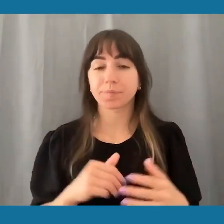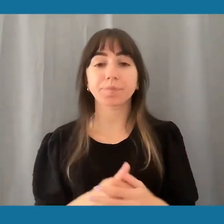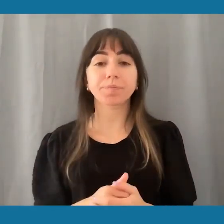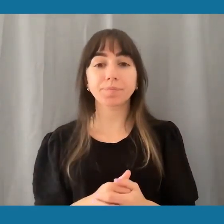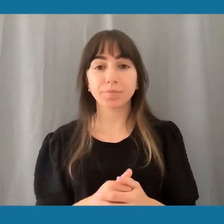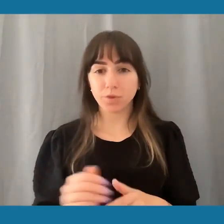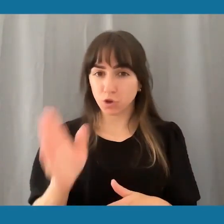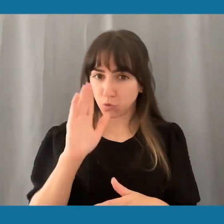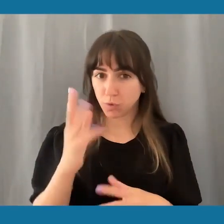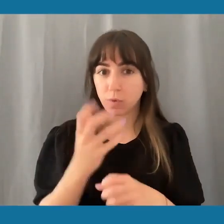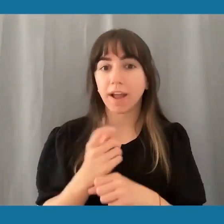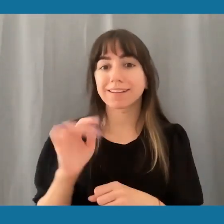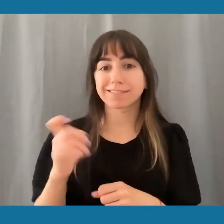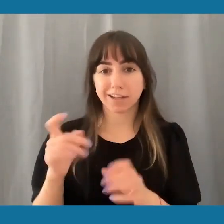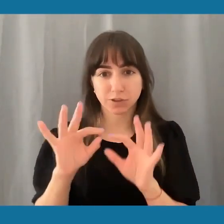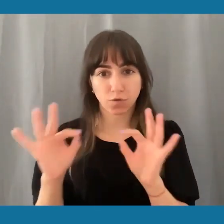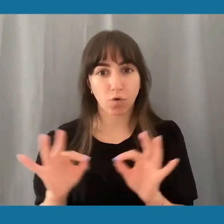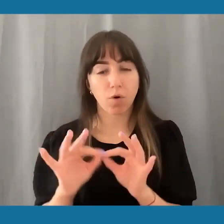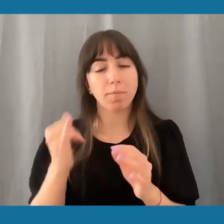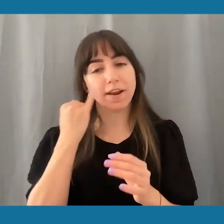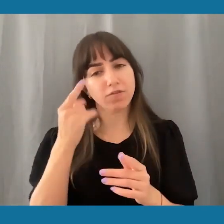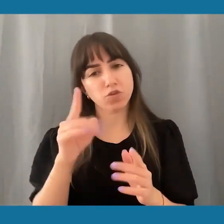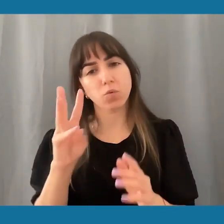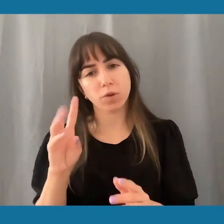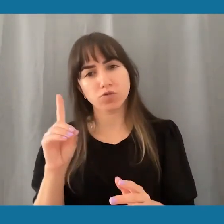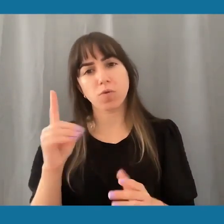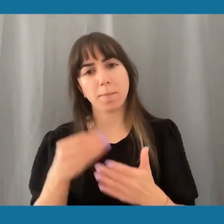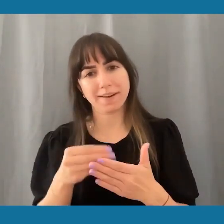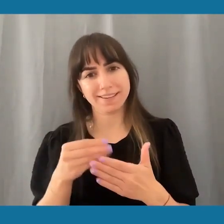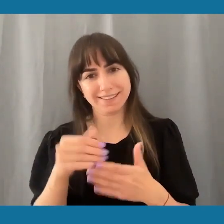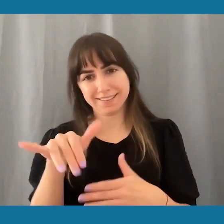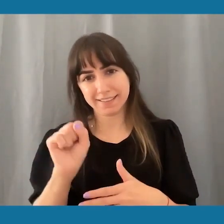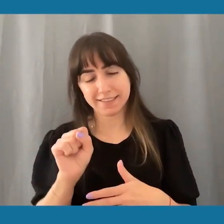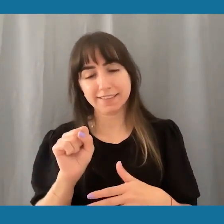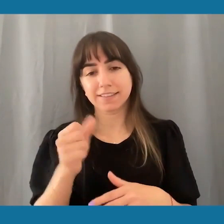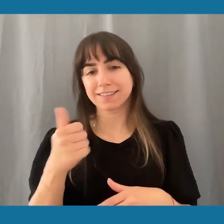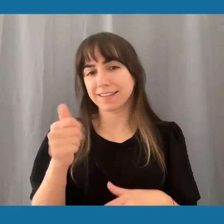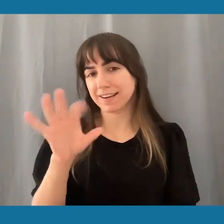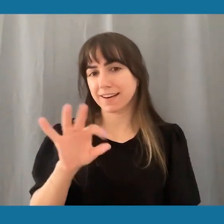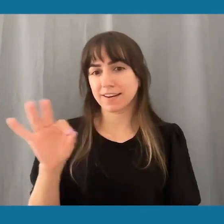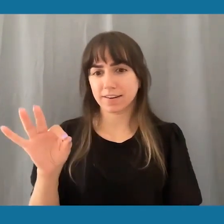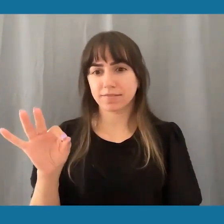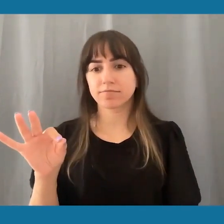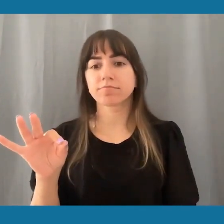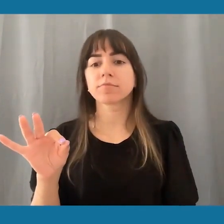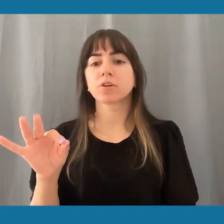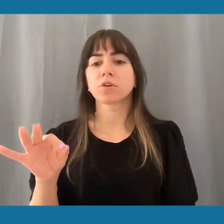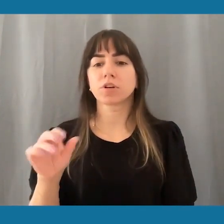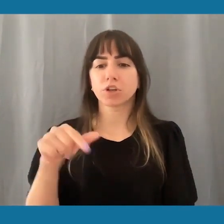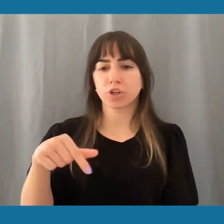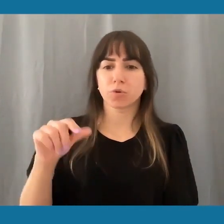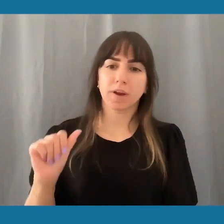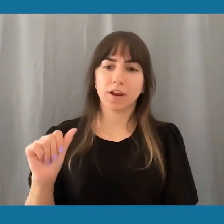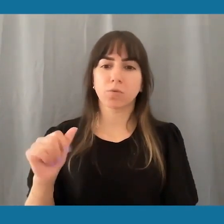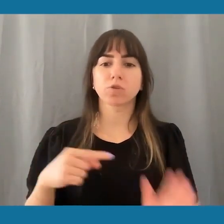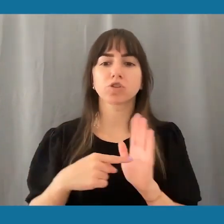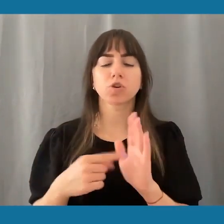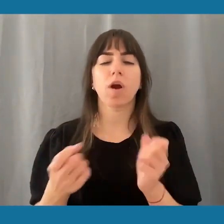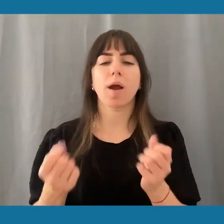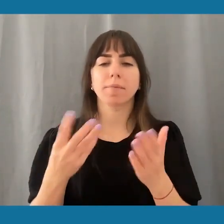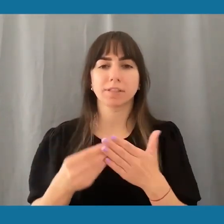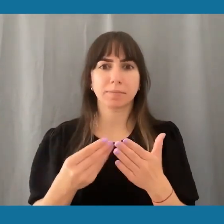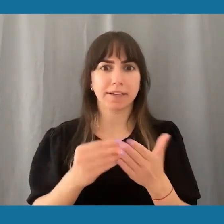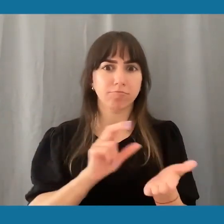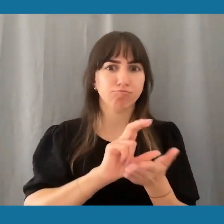had in distributions from that ABLE account during the year. There's no taxes on the earnings as long as you could have receipts to say, yes, this was for